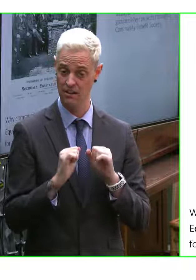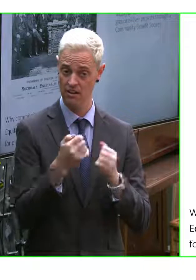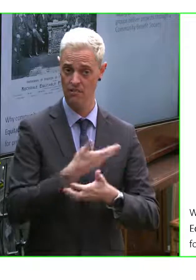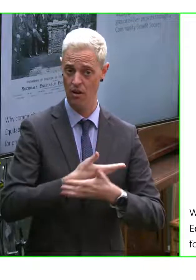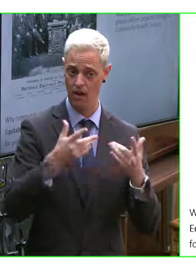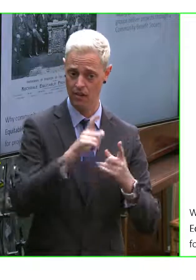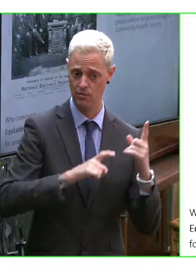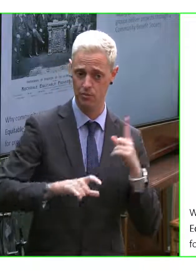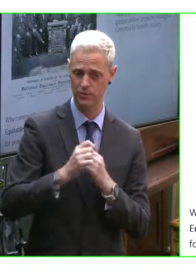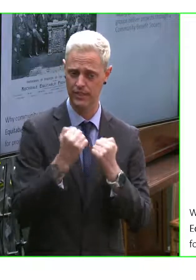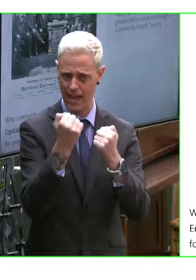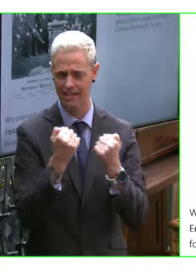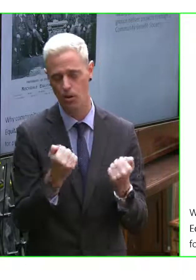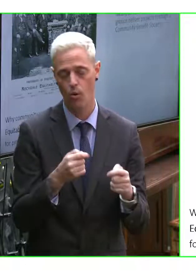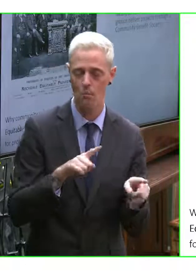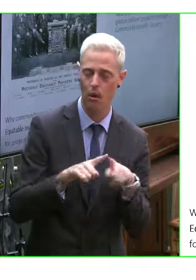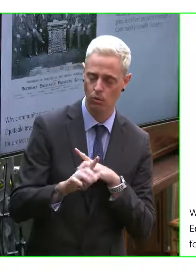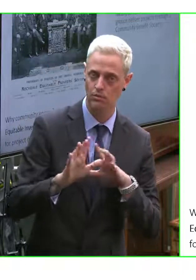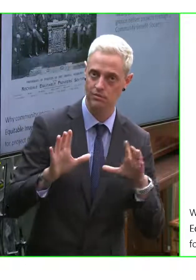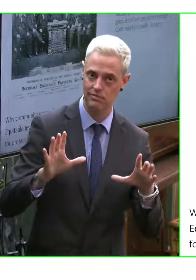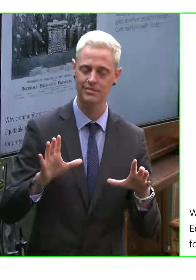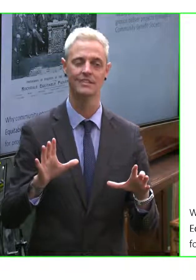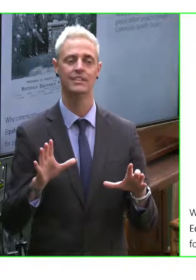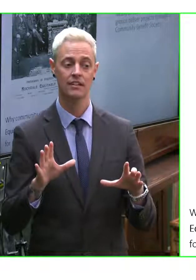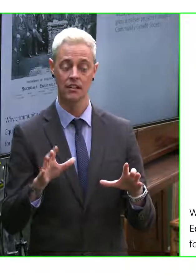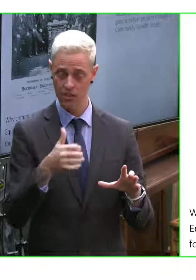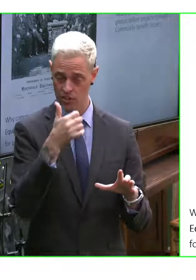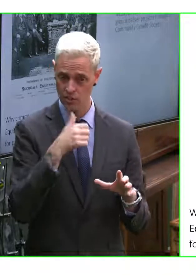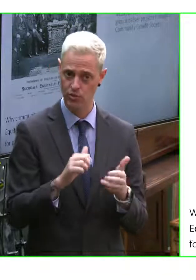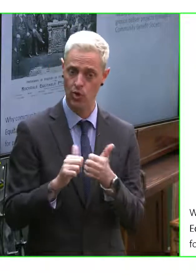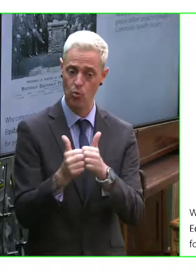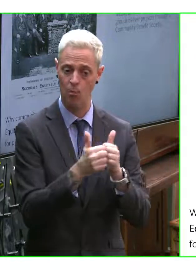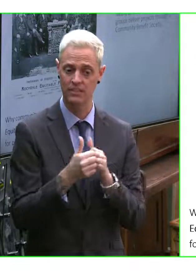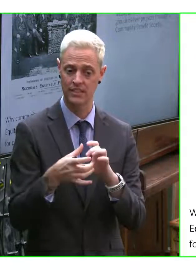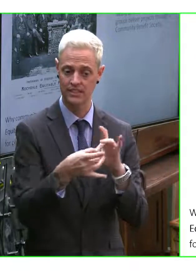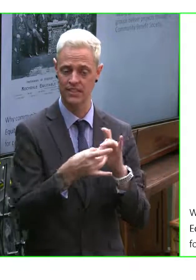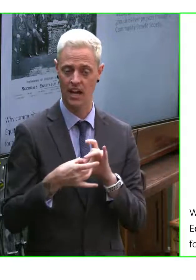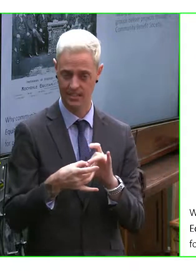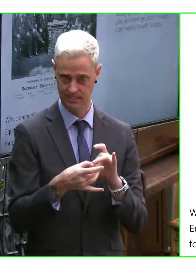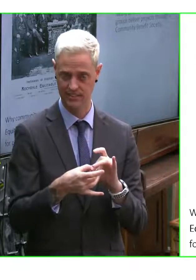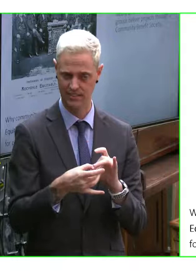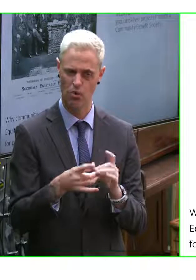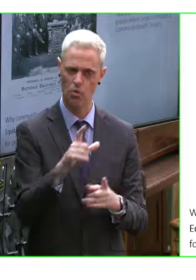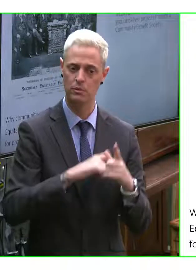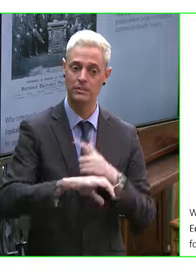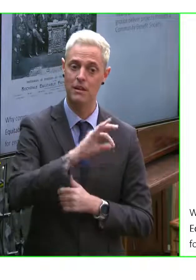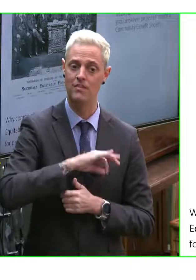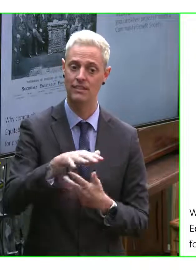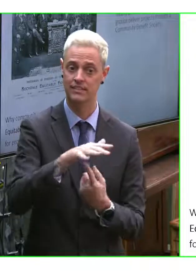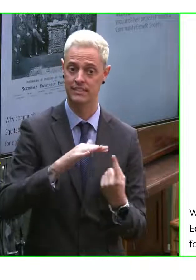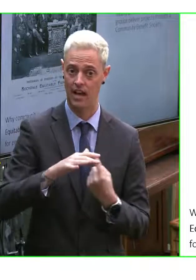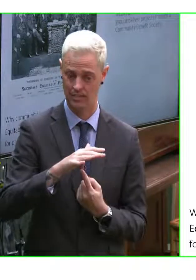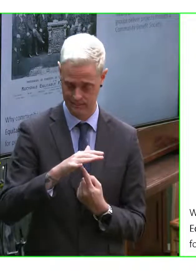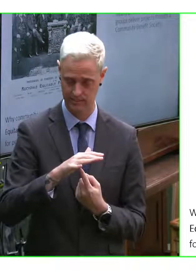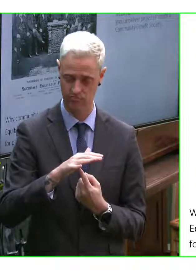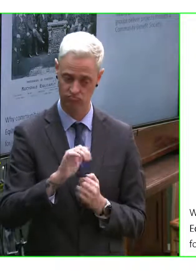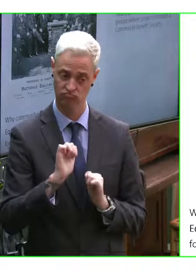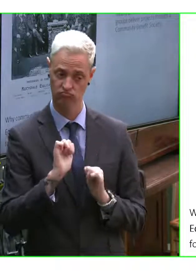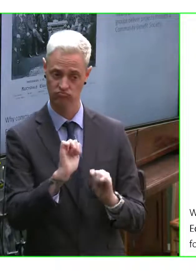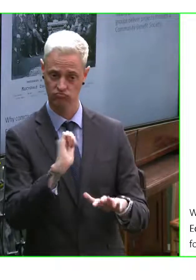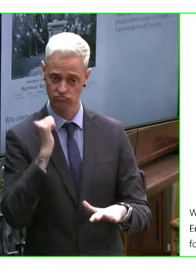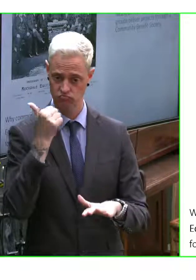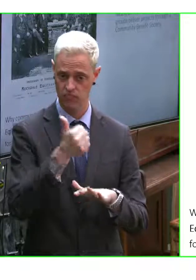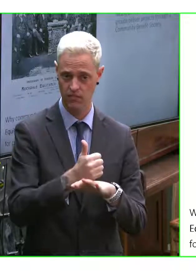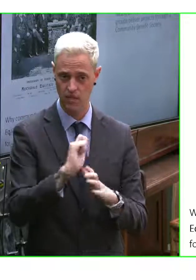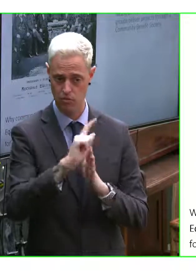groups, well, I'd say nearly all community energy groups, use a cooperative society, a community benefit society, as the mainstay of